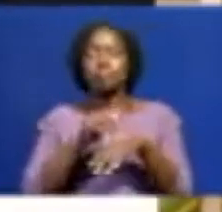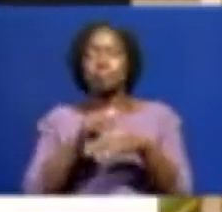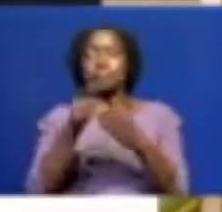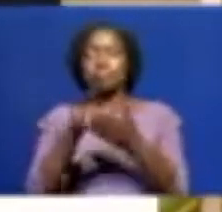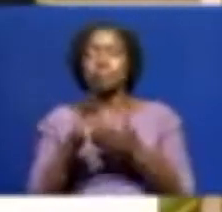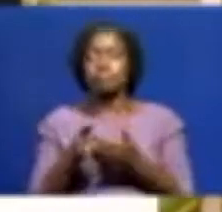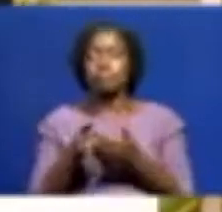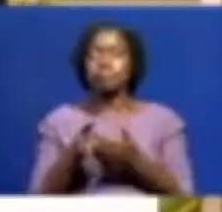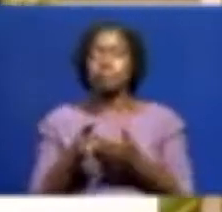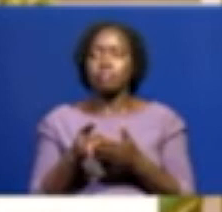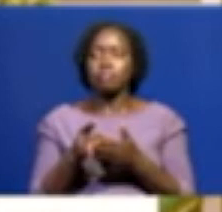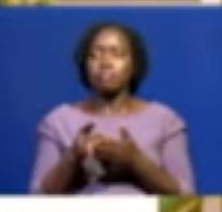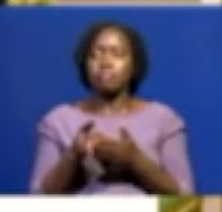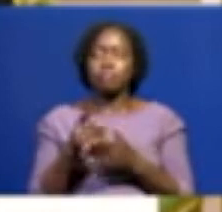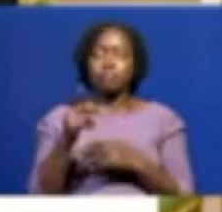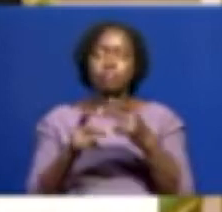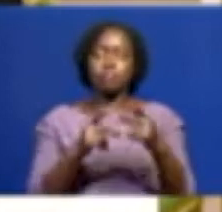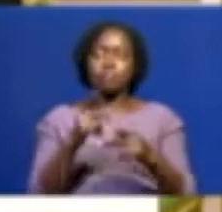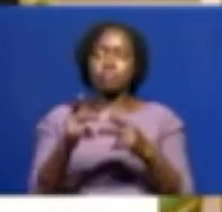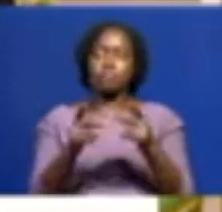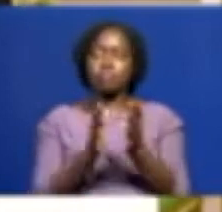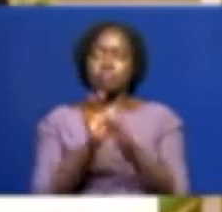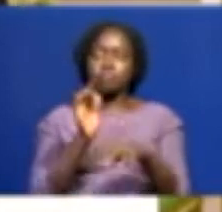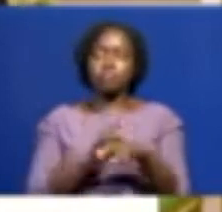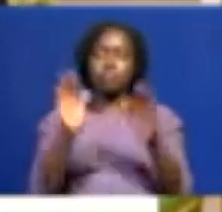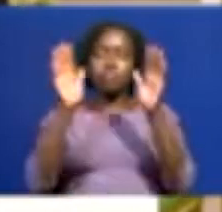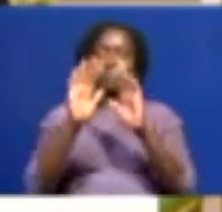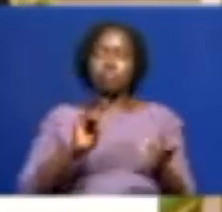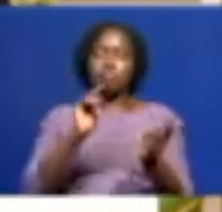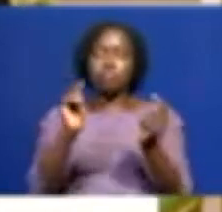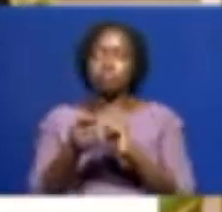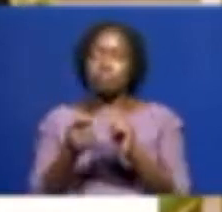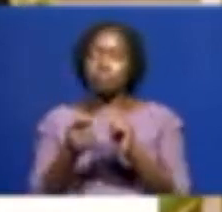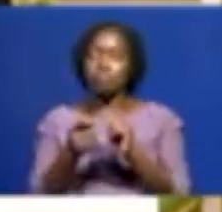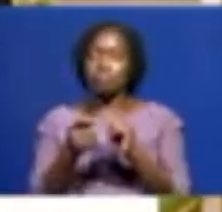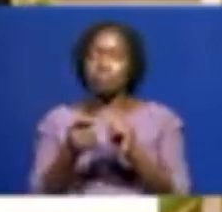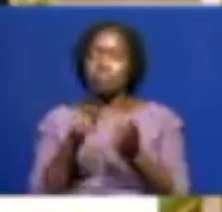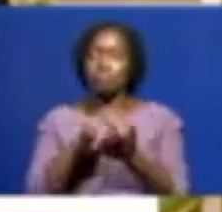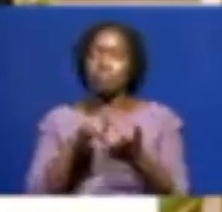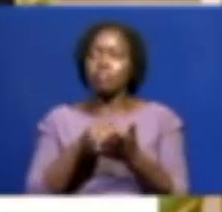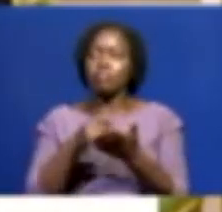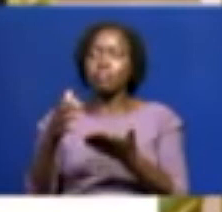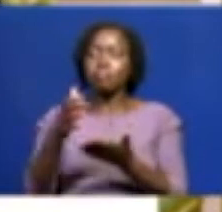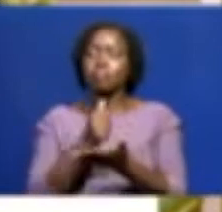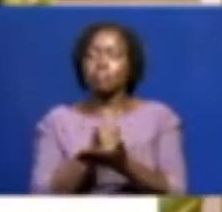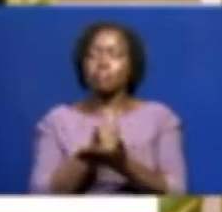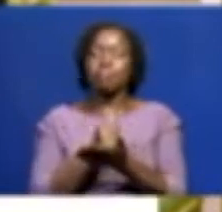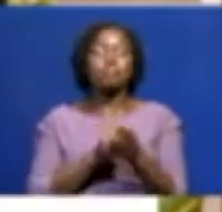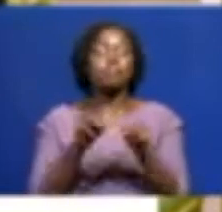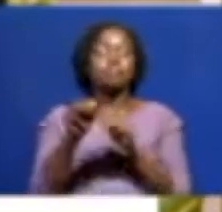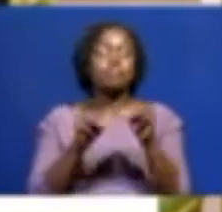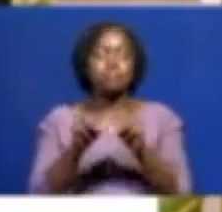at the debt geometric progression and its effects on climate change interventions, including adaptation and